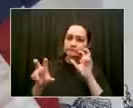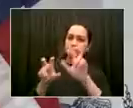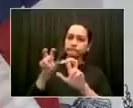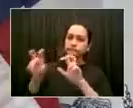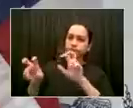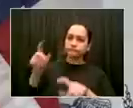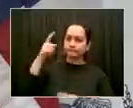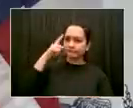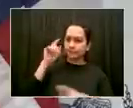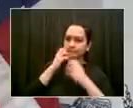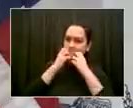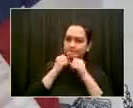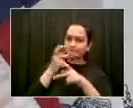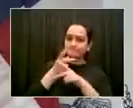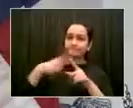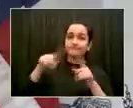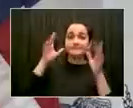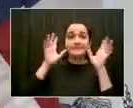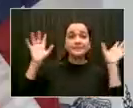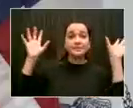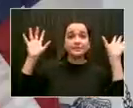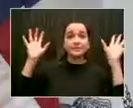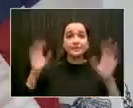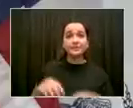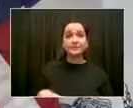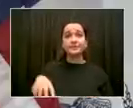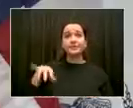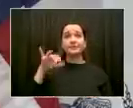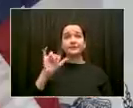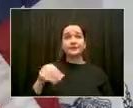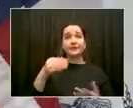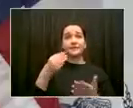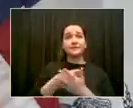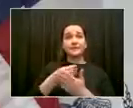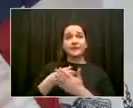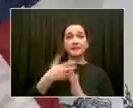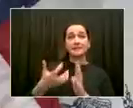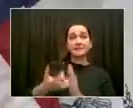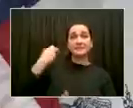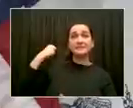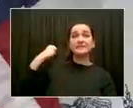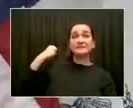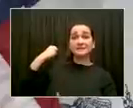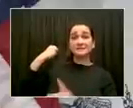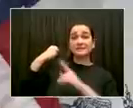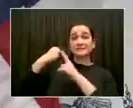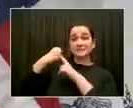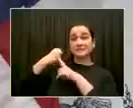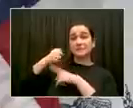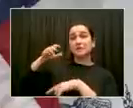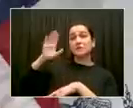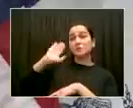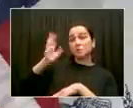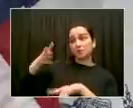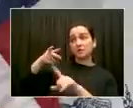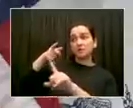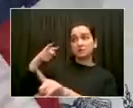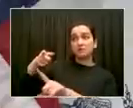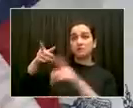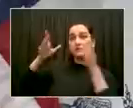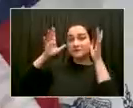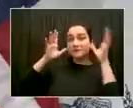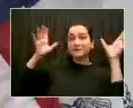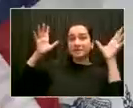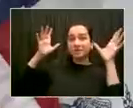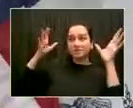work. But in a world of imperfect choices, this is the best choice and the best approach, and I think it will yield more and more results each